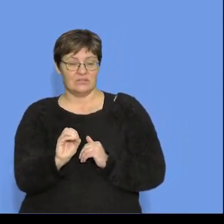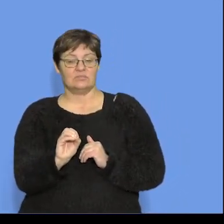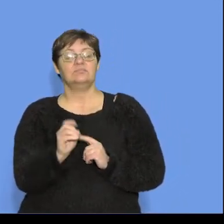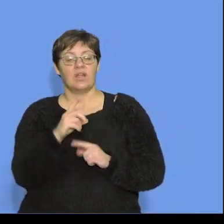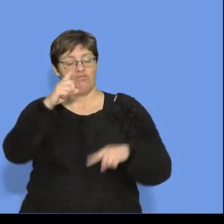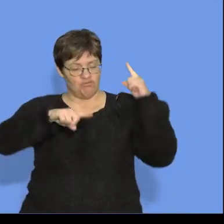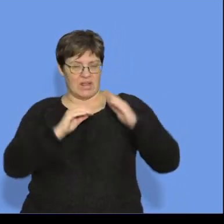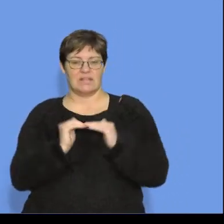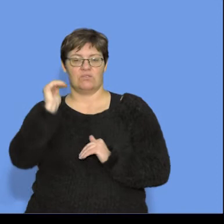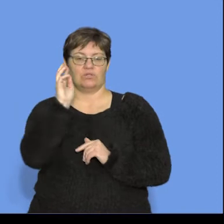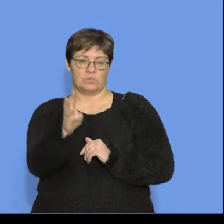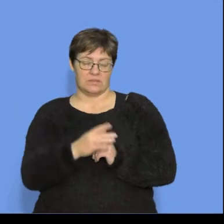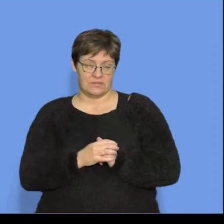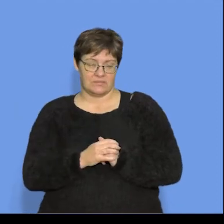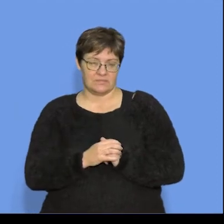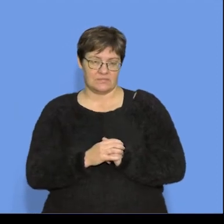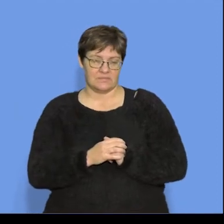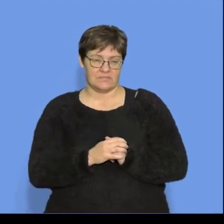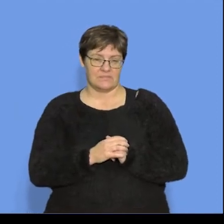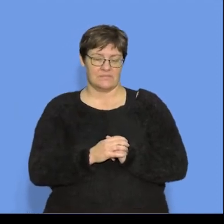will increase.